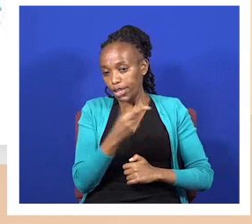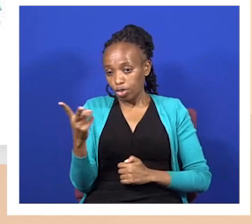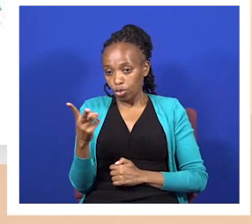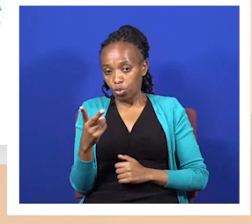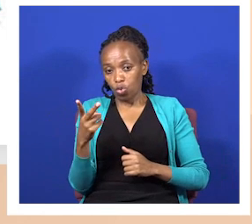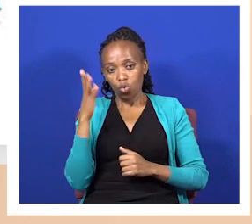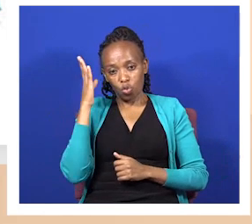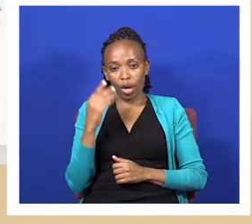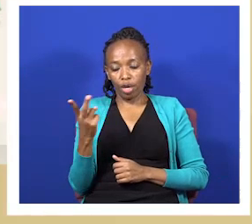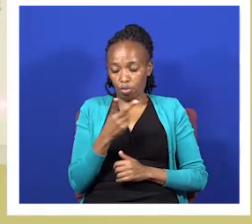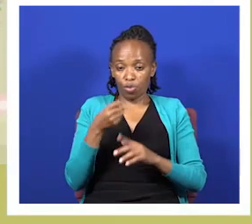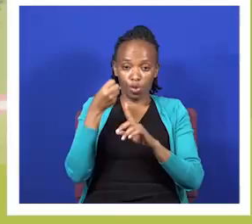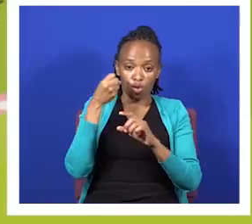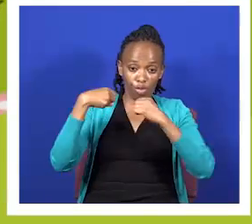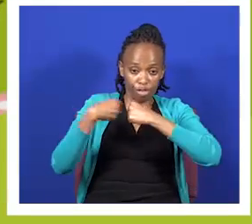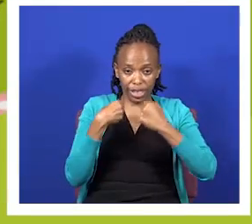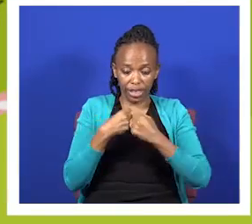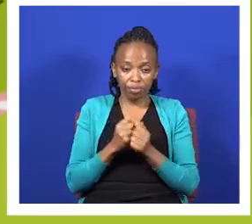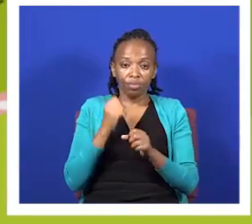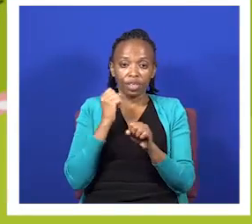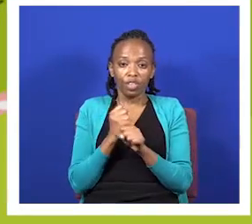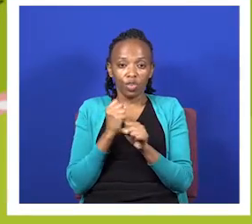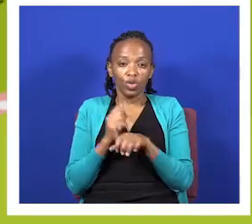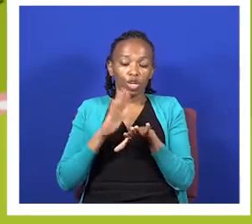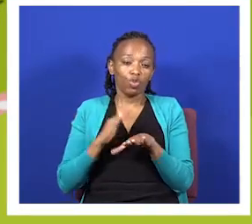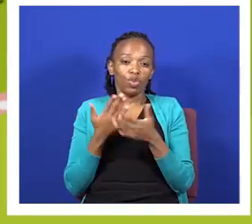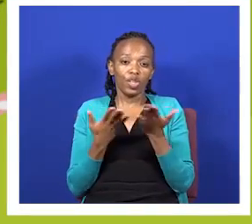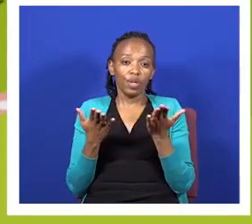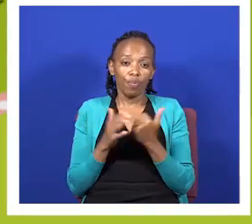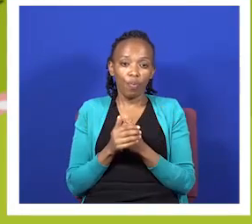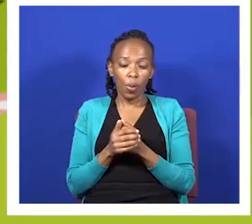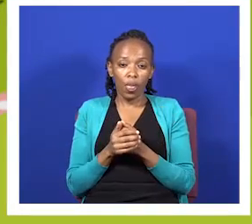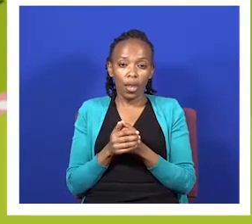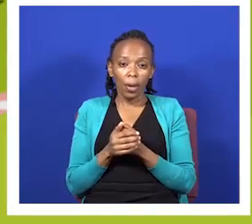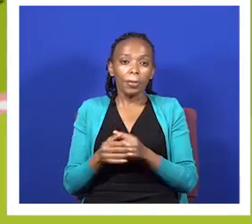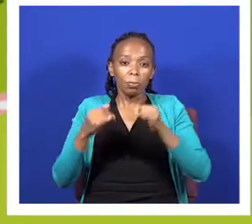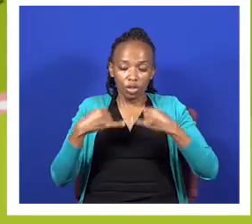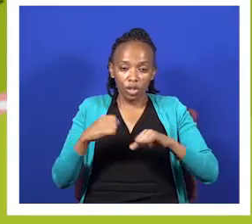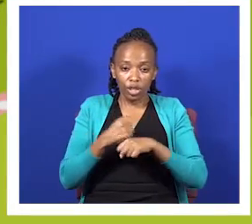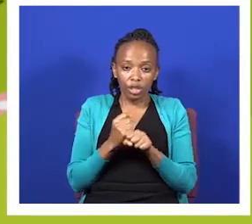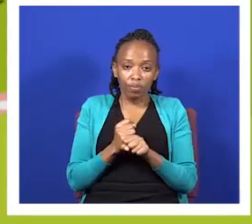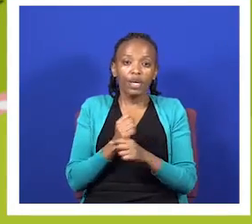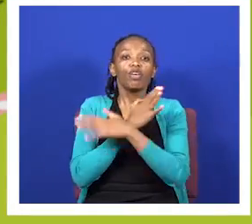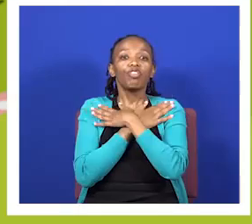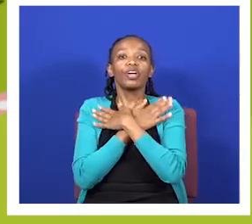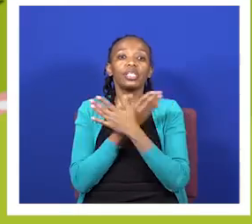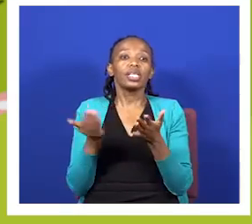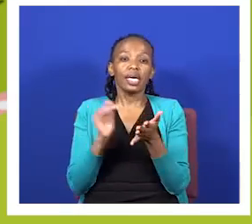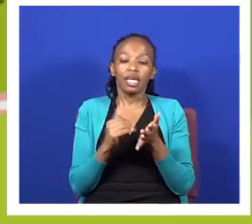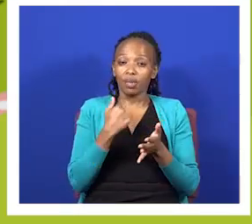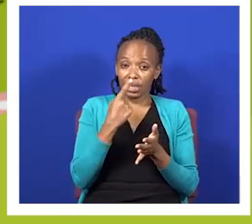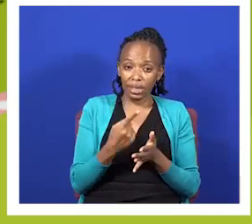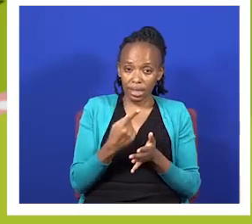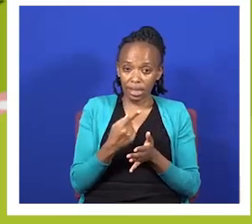boys from fighting. He's doing a good thing. He's trying to make them friends again by